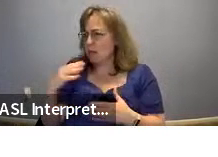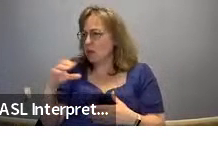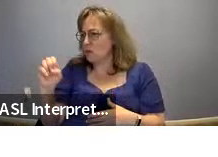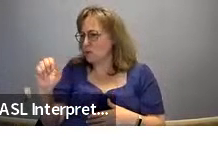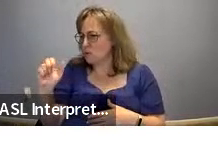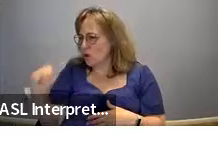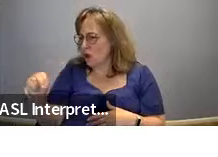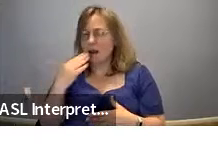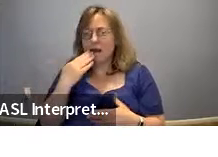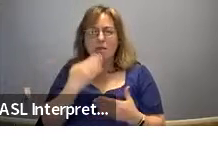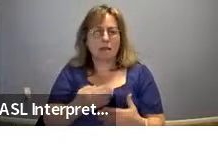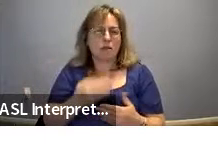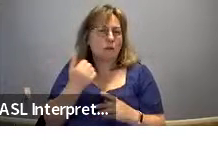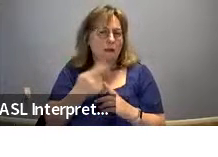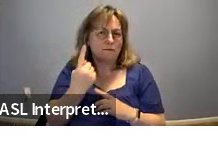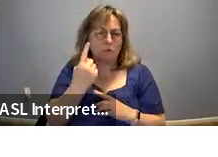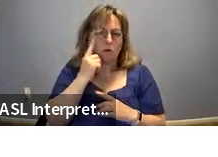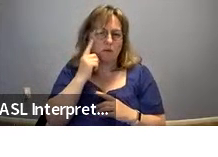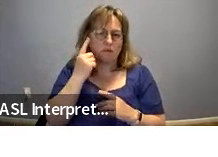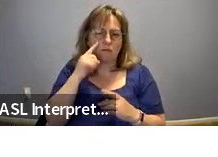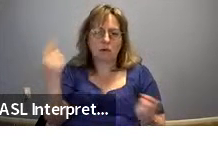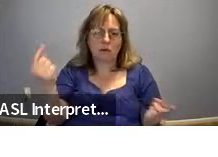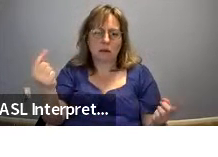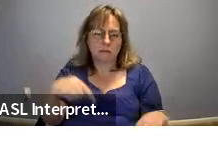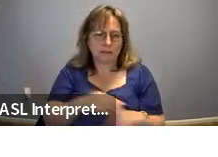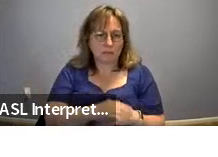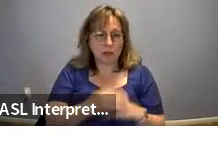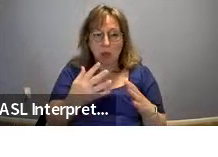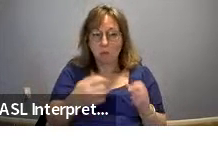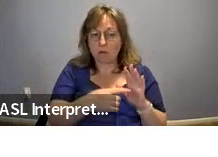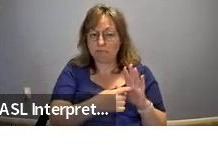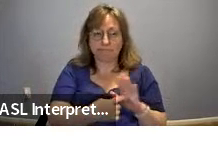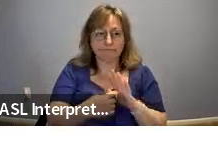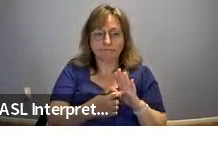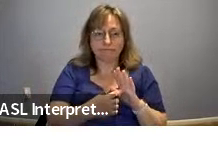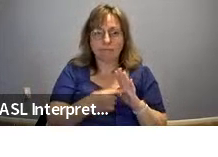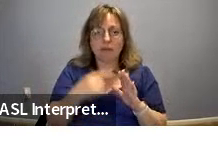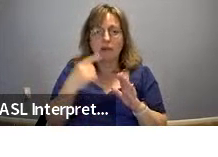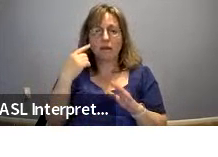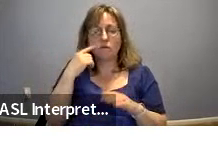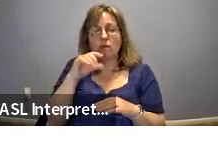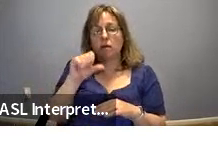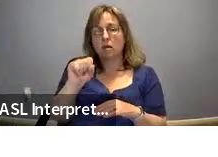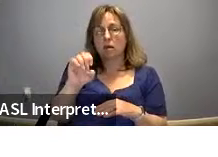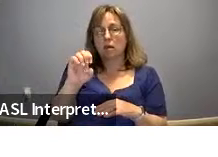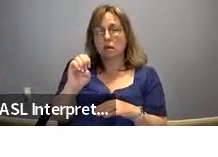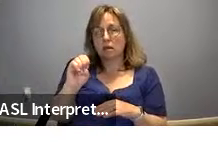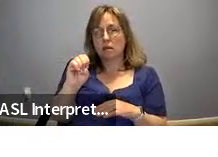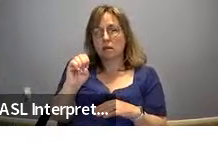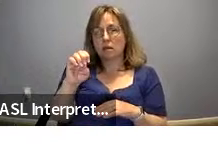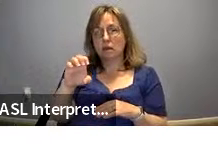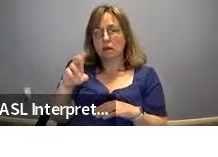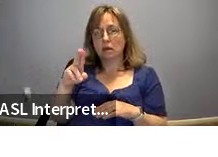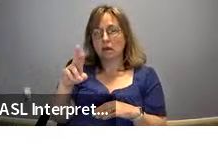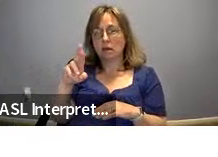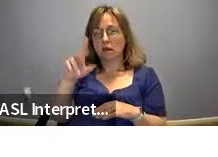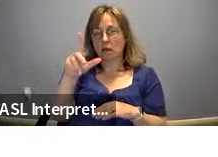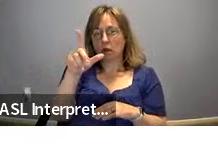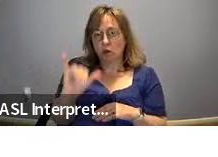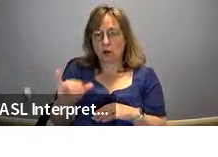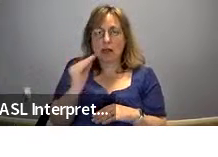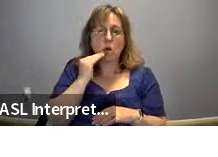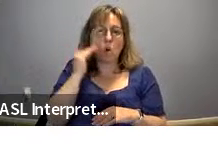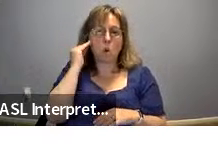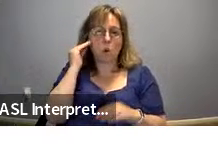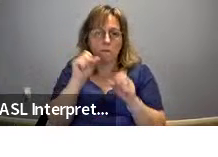tonight. I just want to walk through a demo of the Securely Home system. But before we do